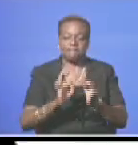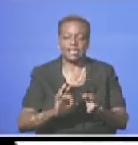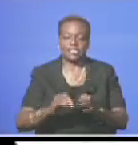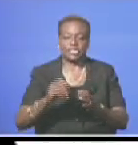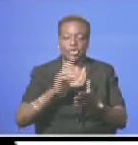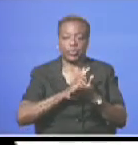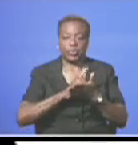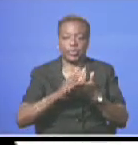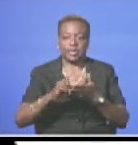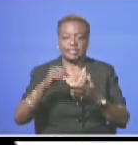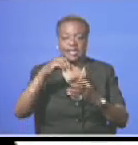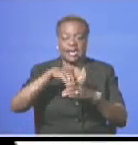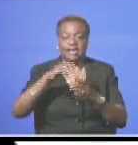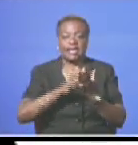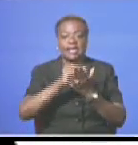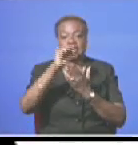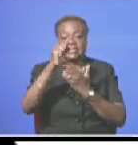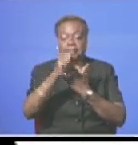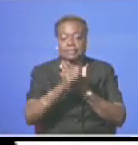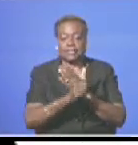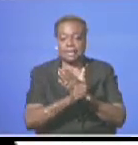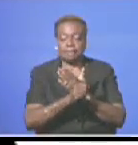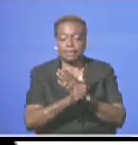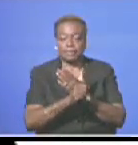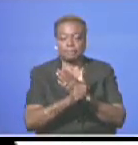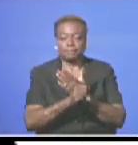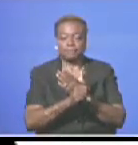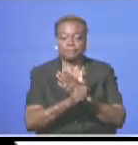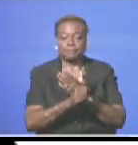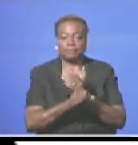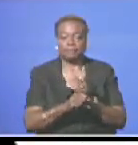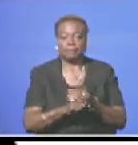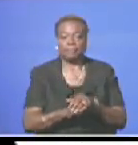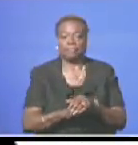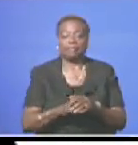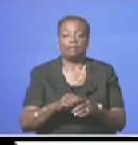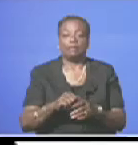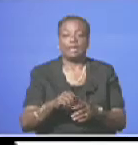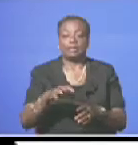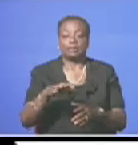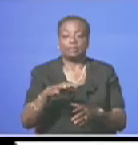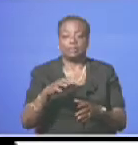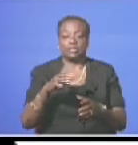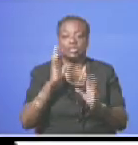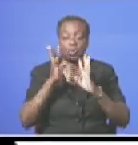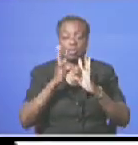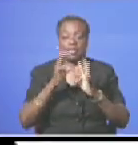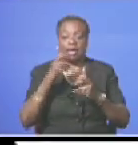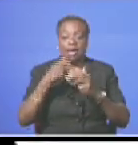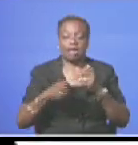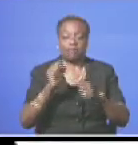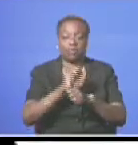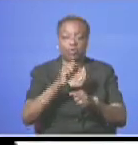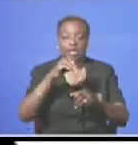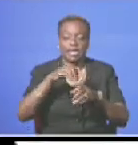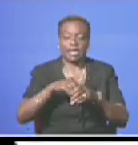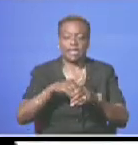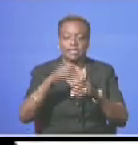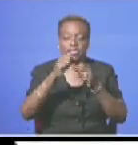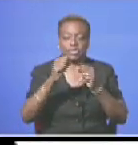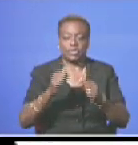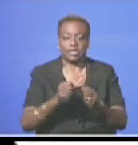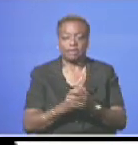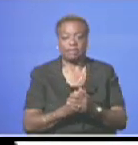what she really wants to stand out. I recently caught up with her hard at work in her studio. Well, the fabric of hope this year is going